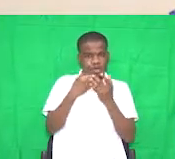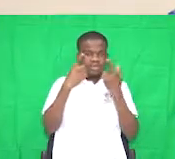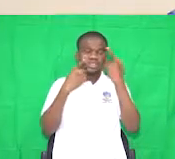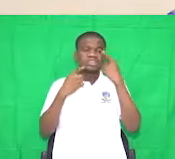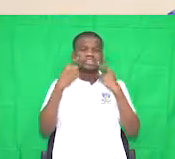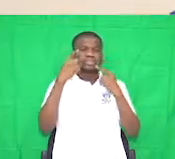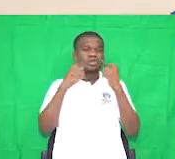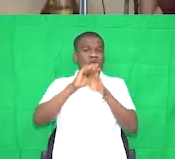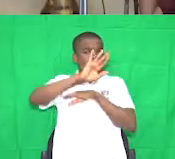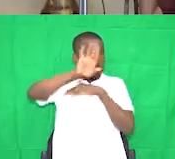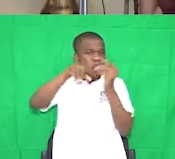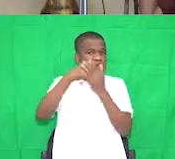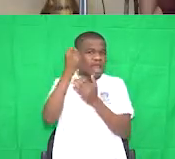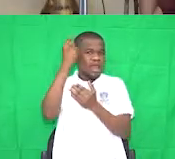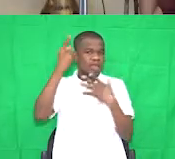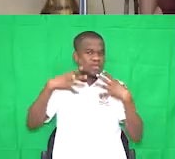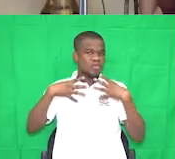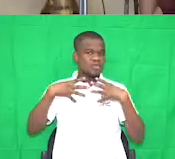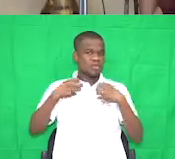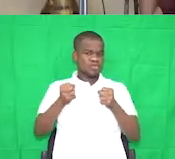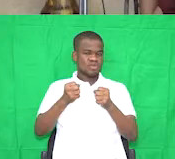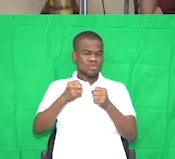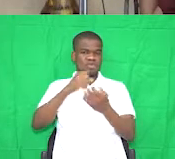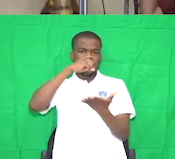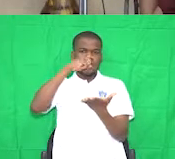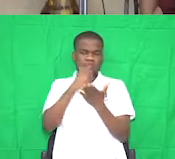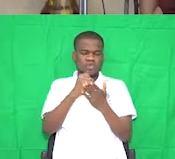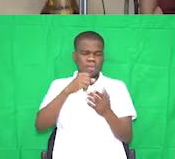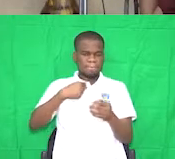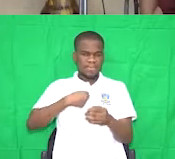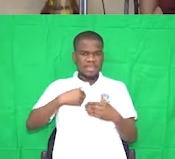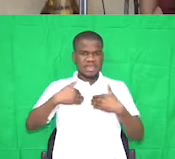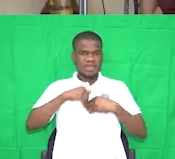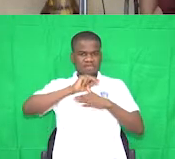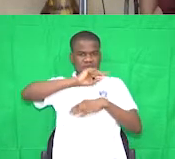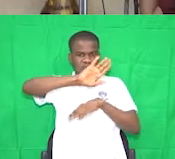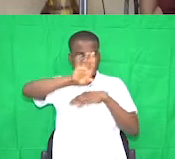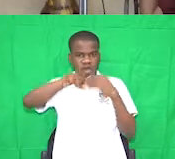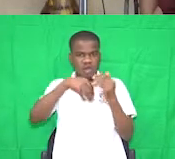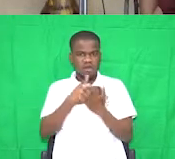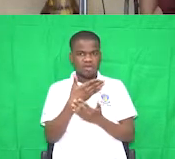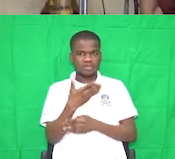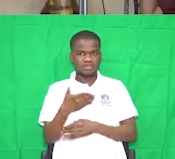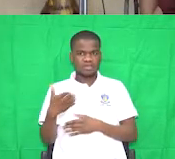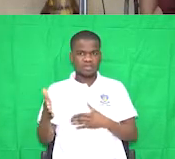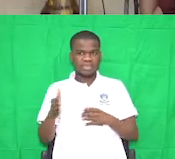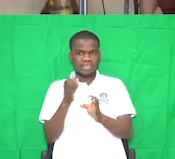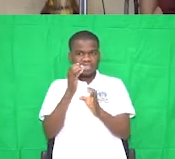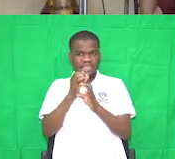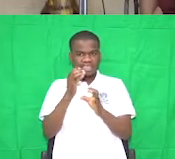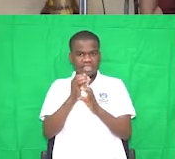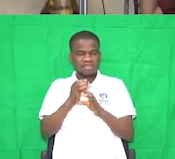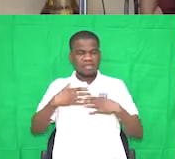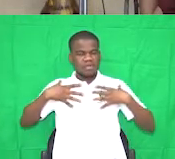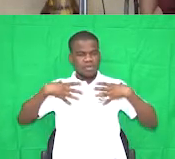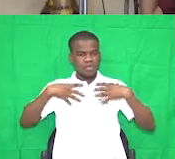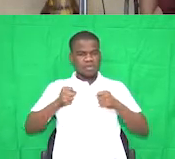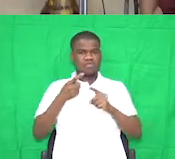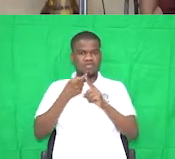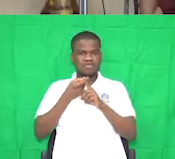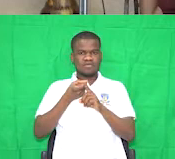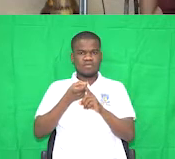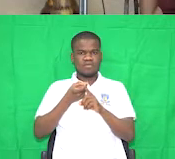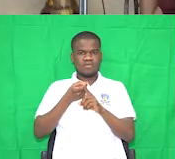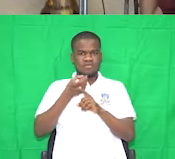and discomfort. You made sure I had everything I needed to keep me healthy and safe.